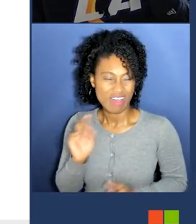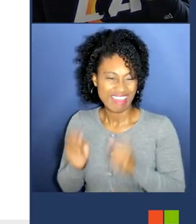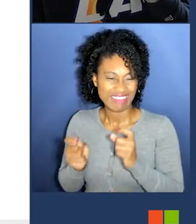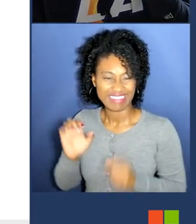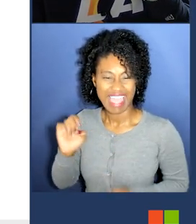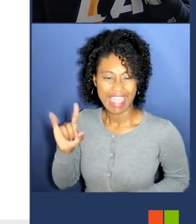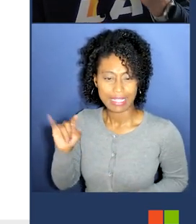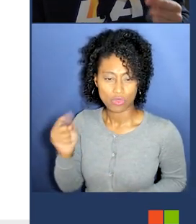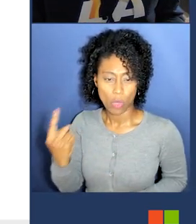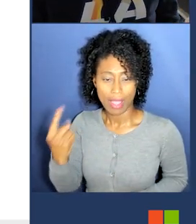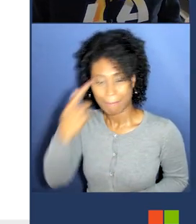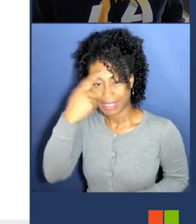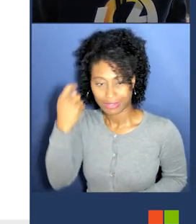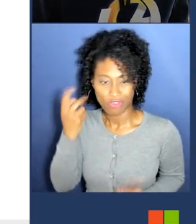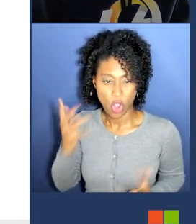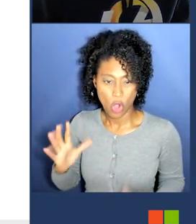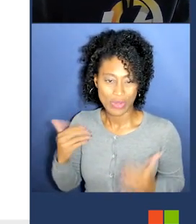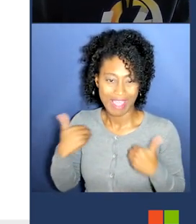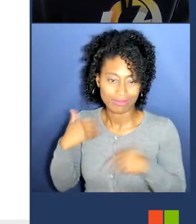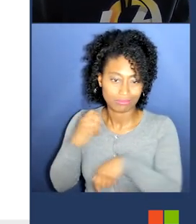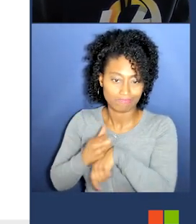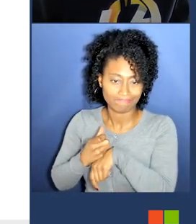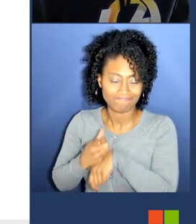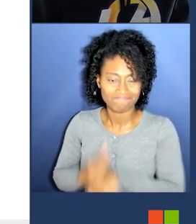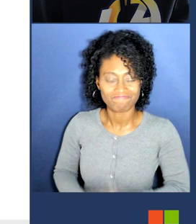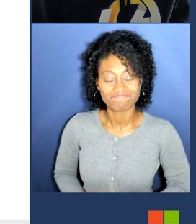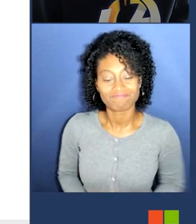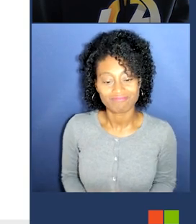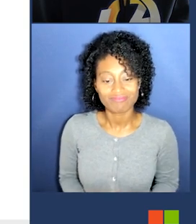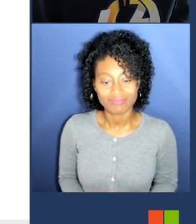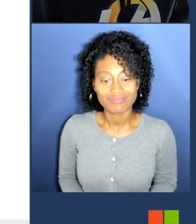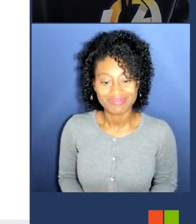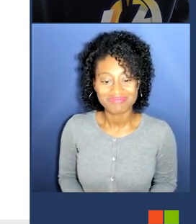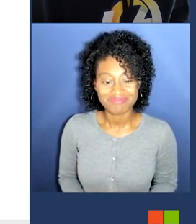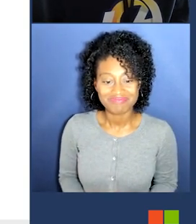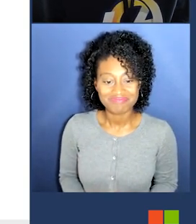because you can see this.